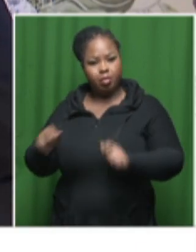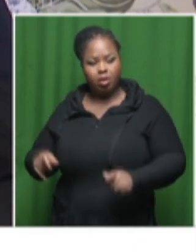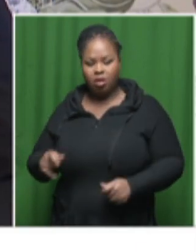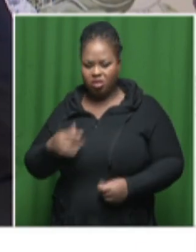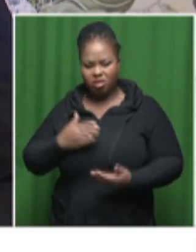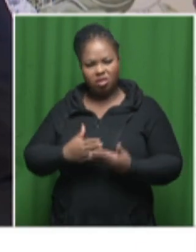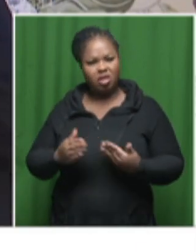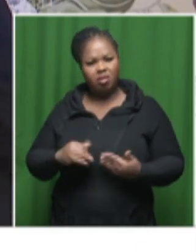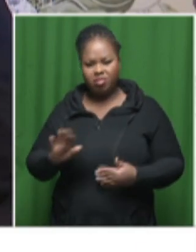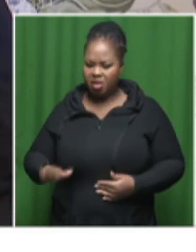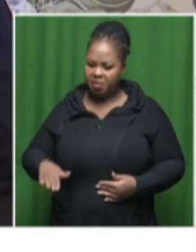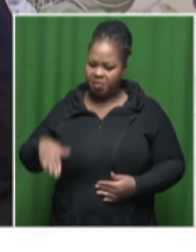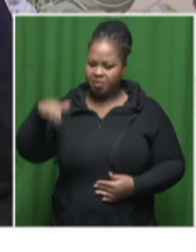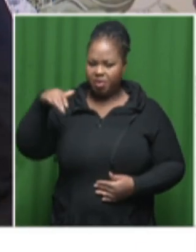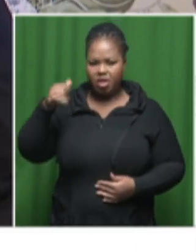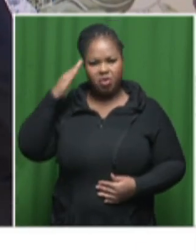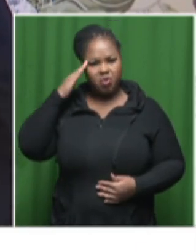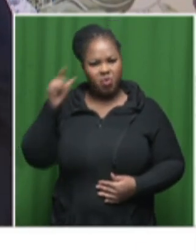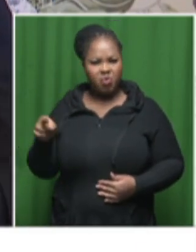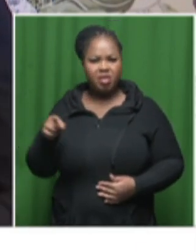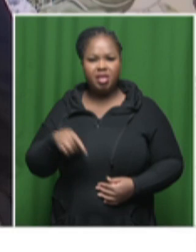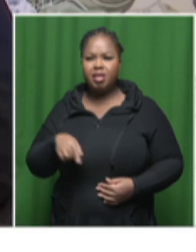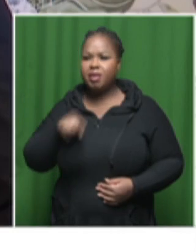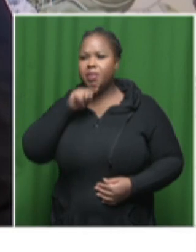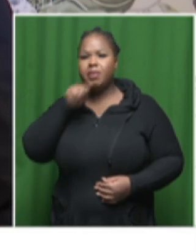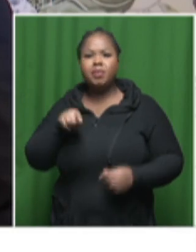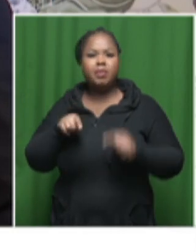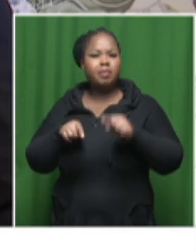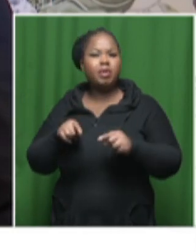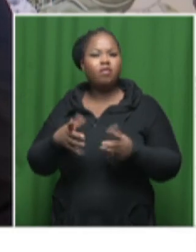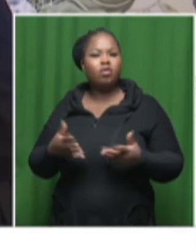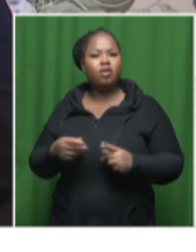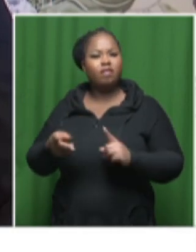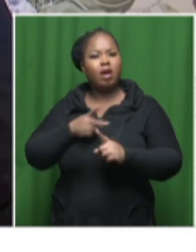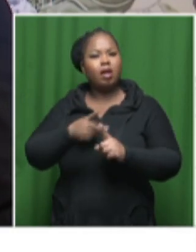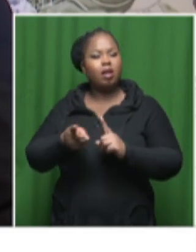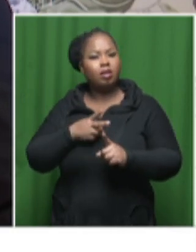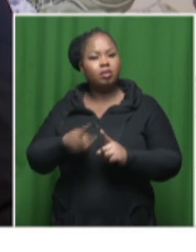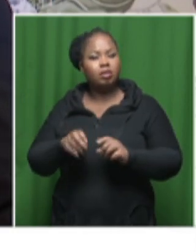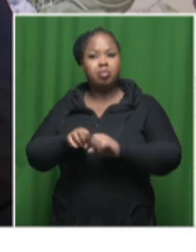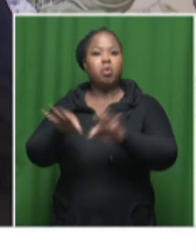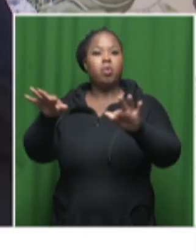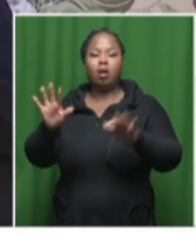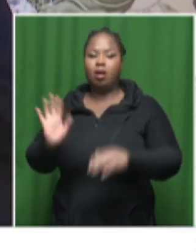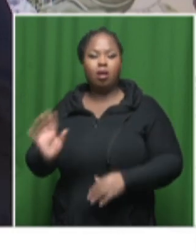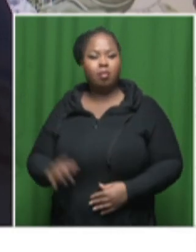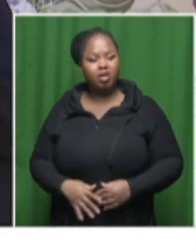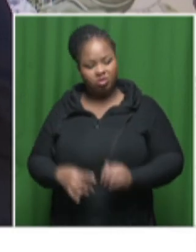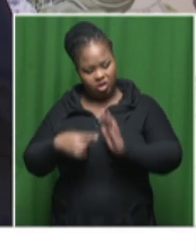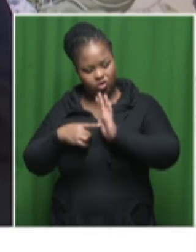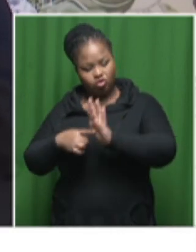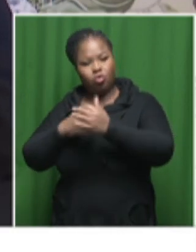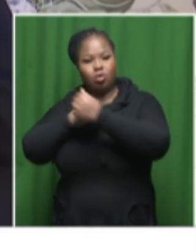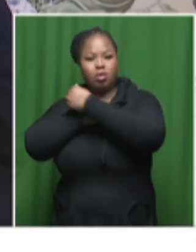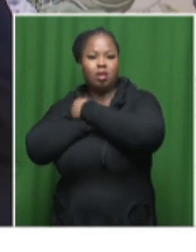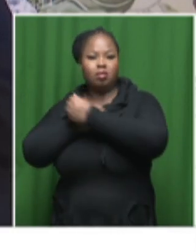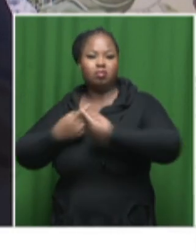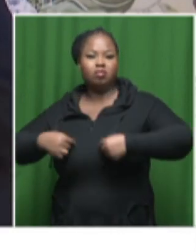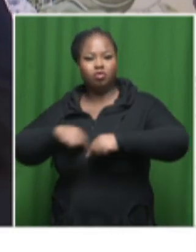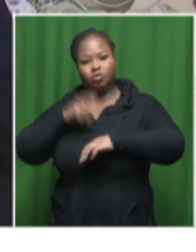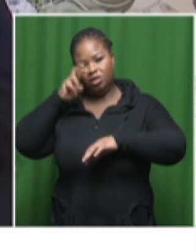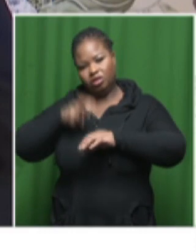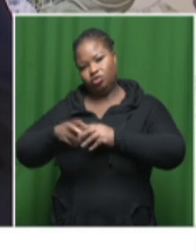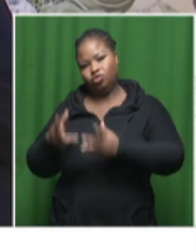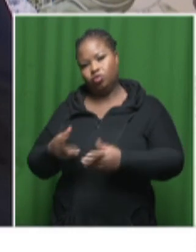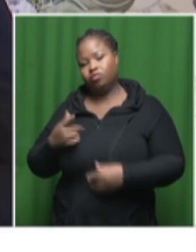that their role in society is not to spread hatred, is not to spread violence, but to spread love. That is what we need, and we